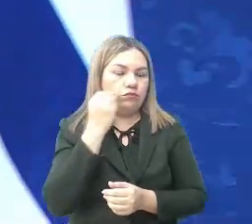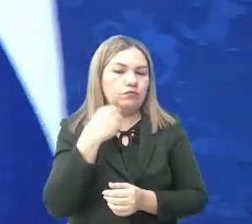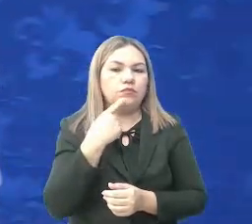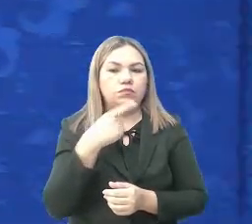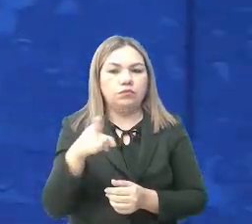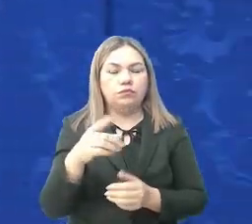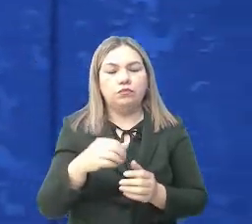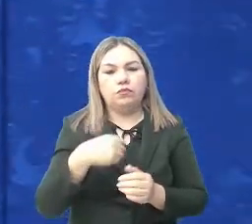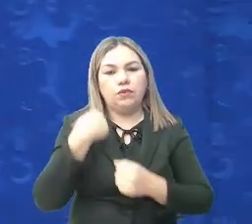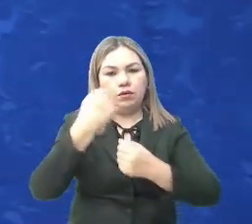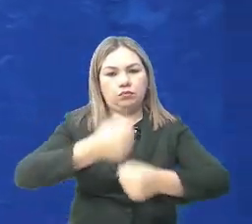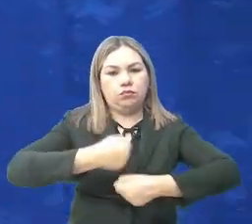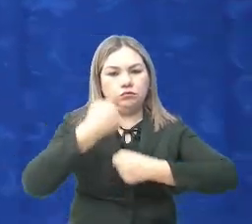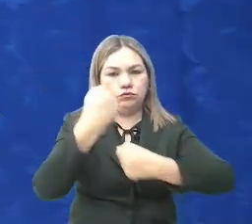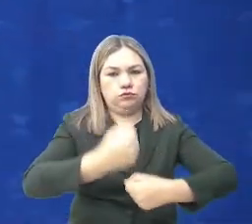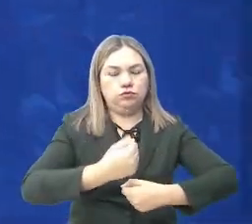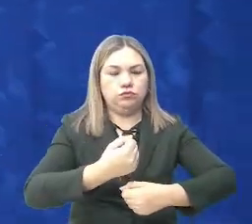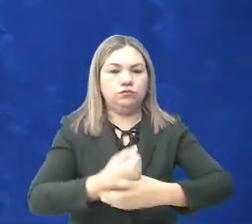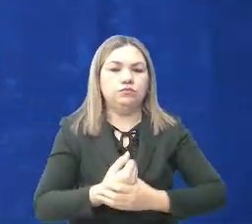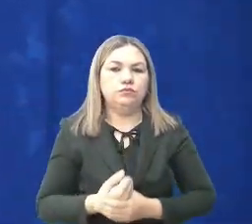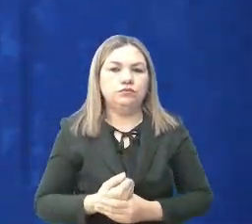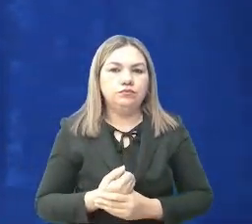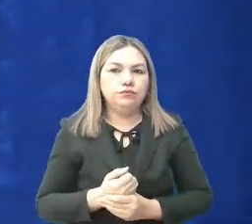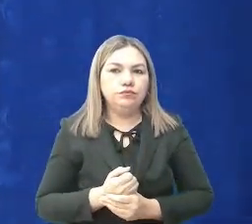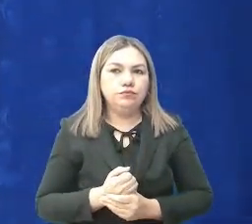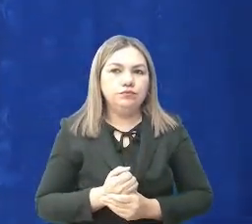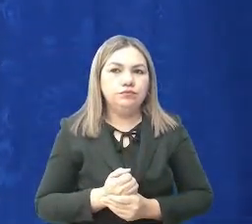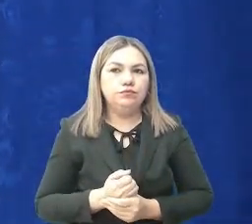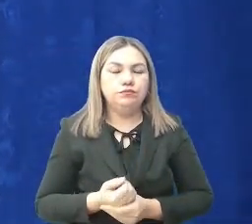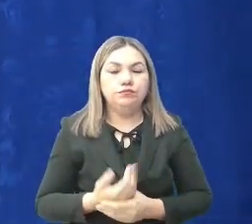me, Apostle, she said,